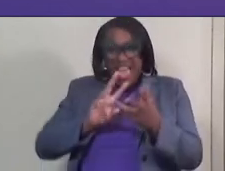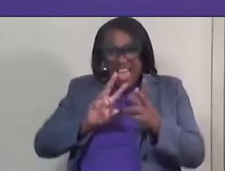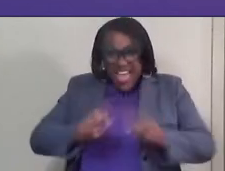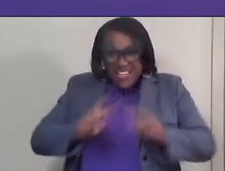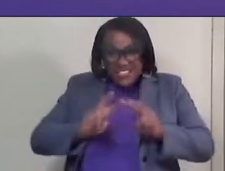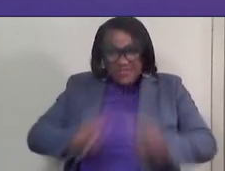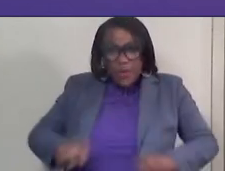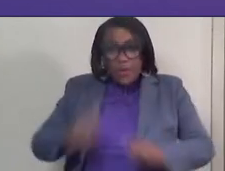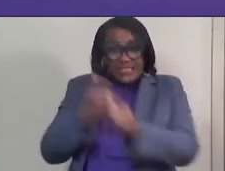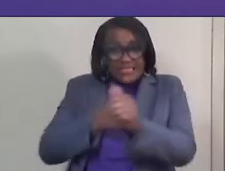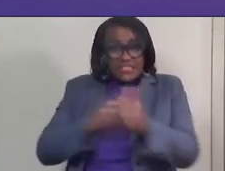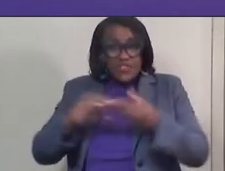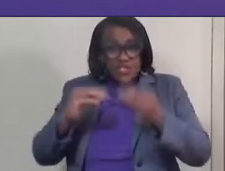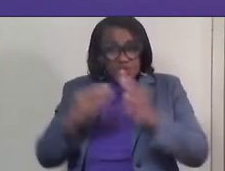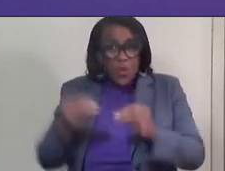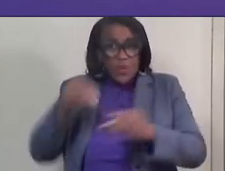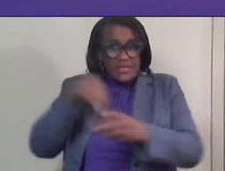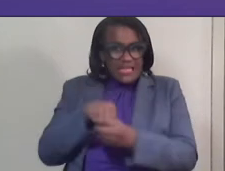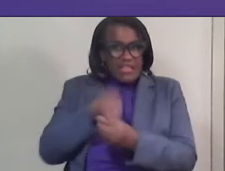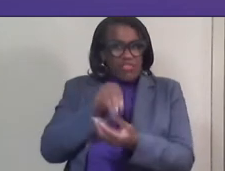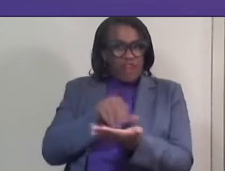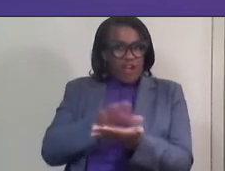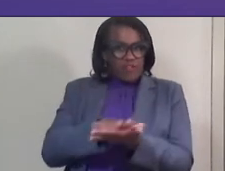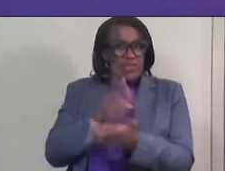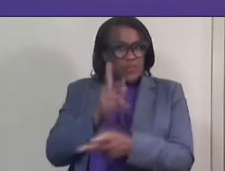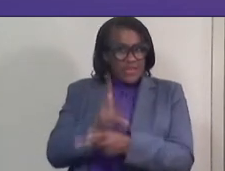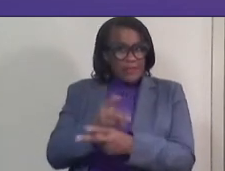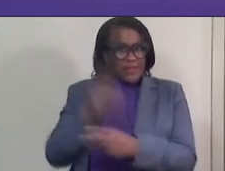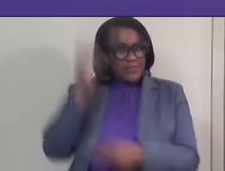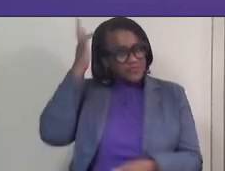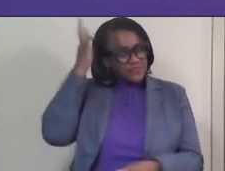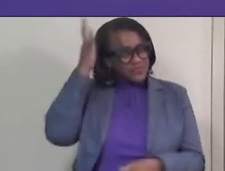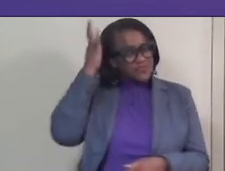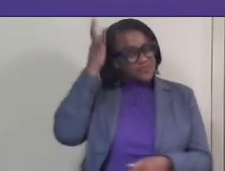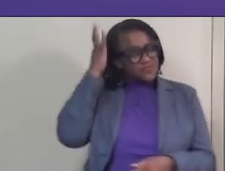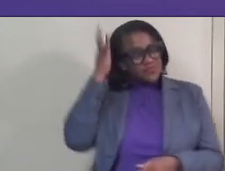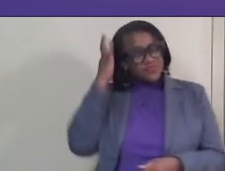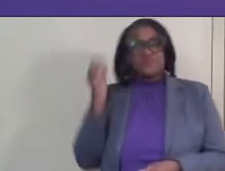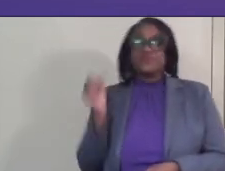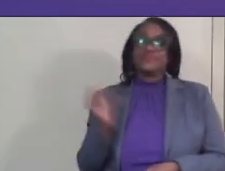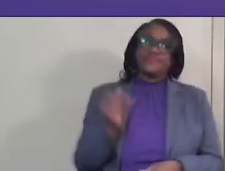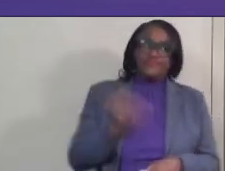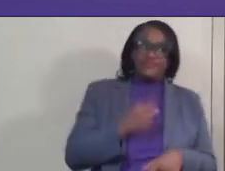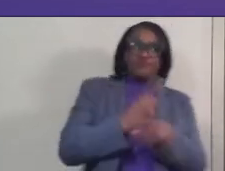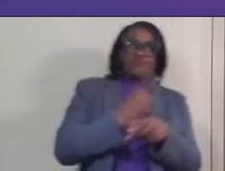of the records that we're keeping. Yes, yes.